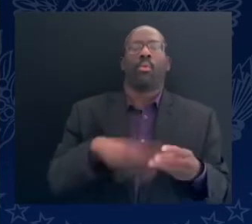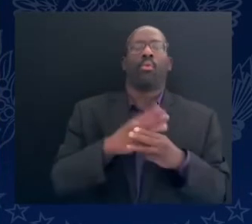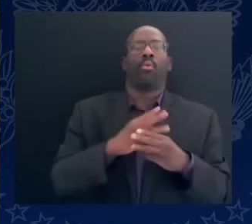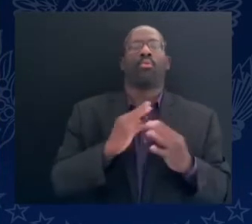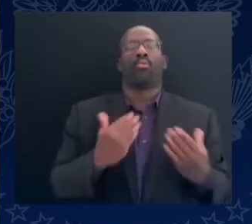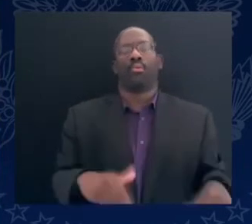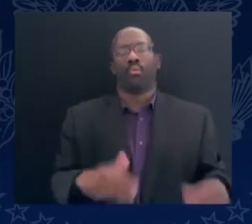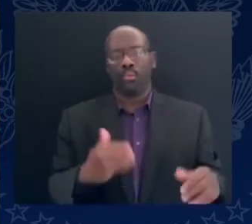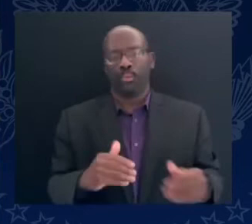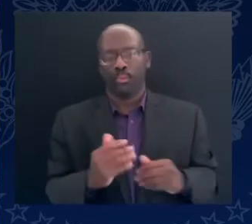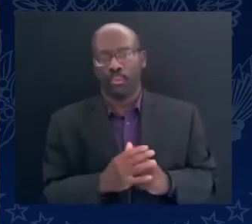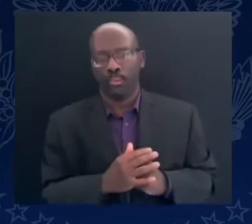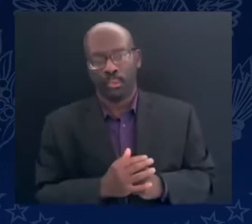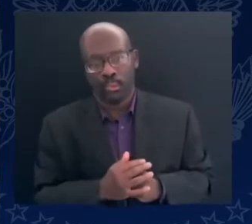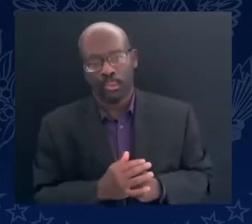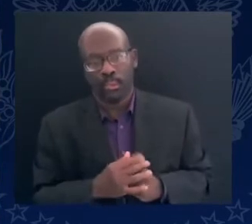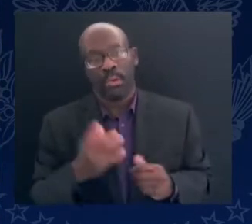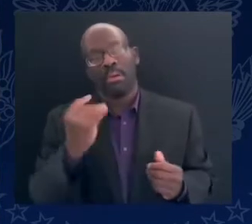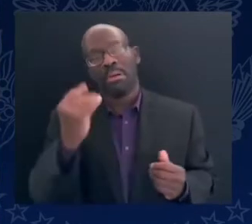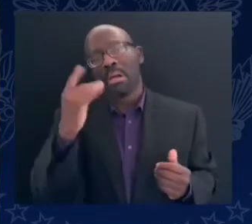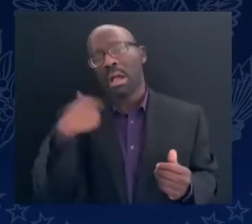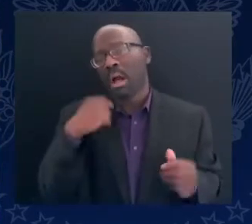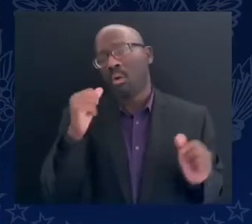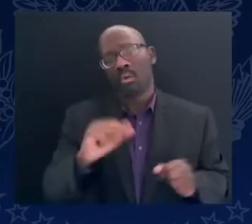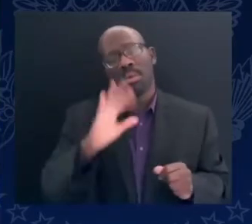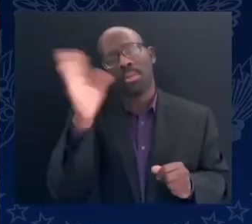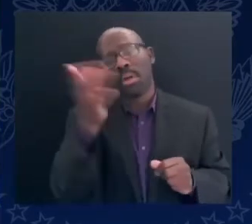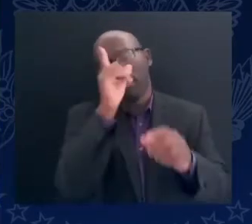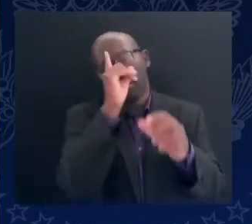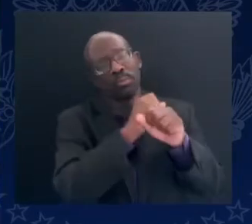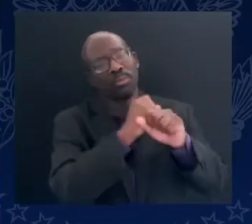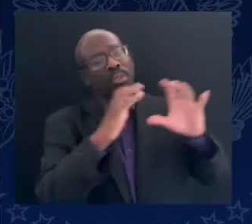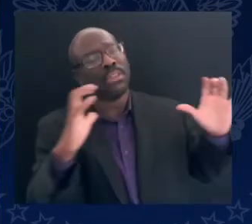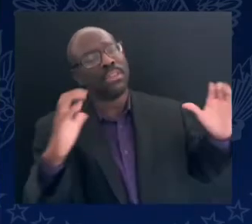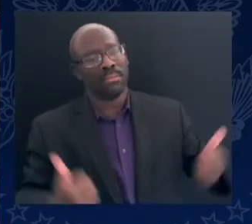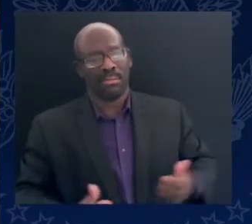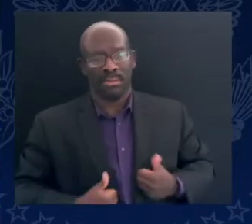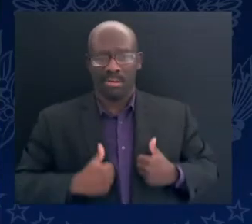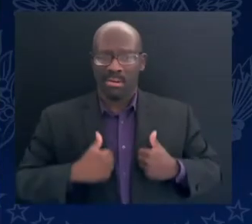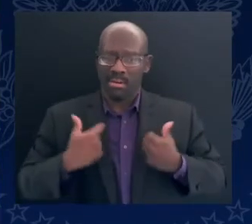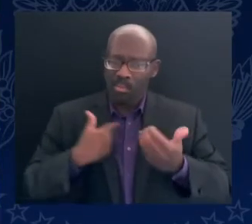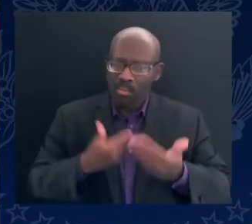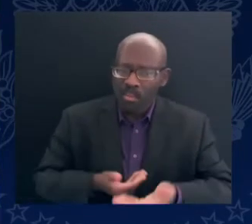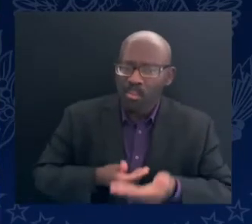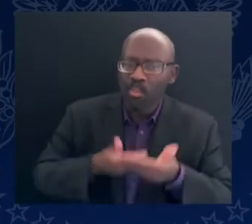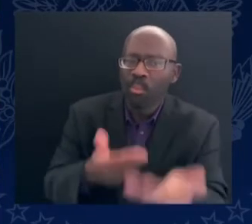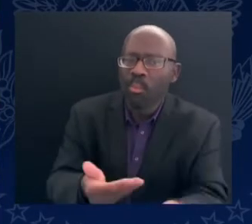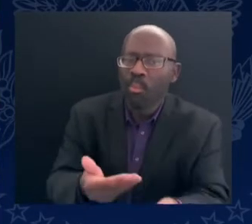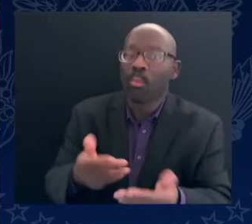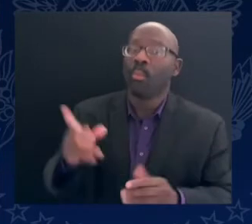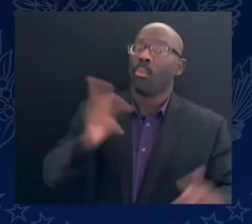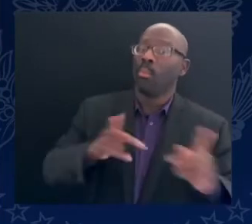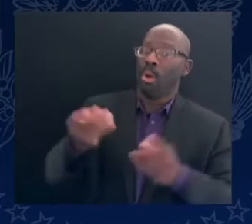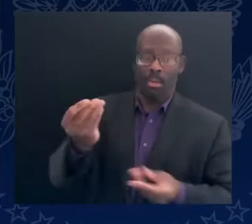I could have never dreamed where life would take me. I was told to fit in, do what others